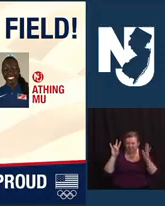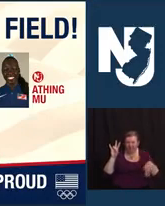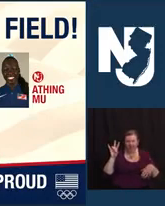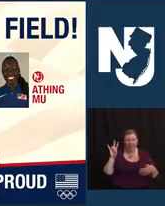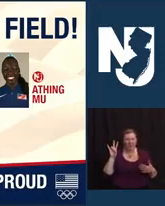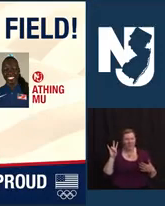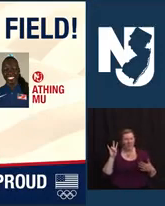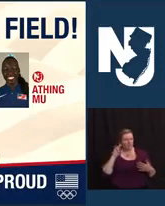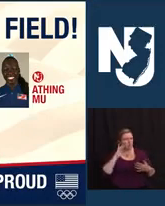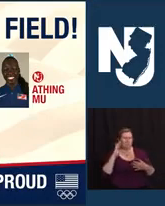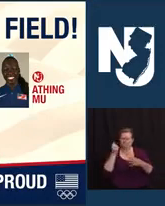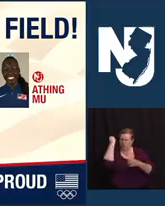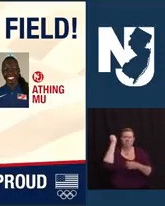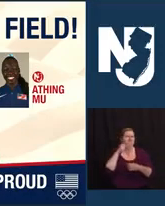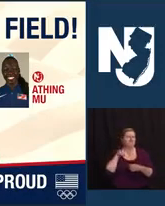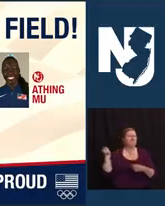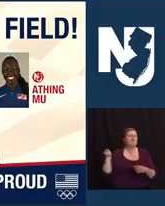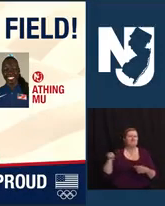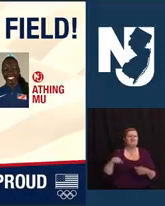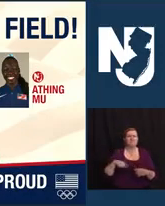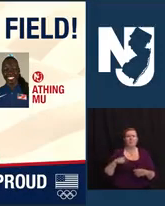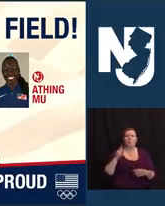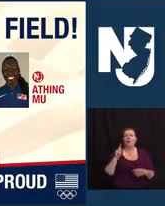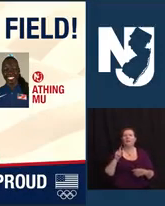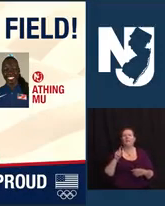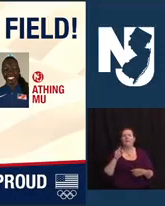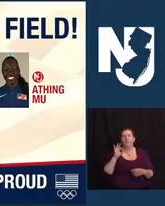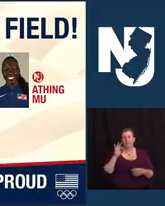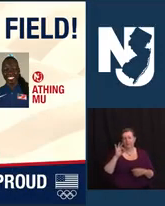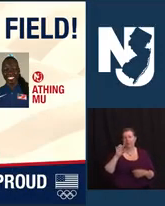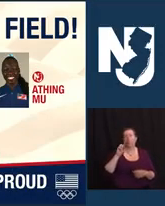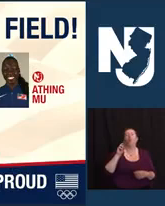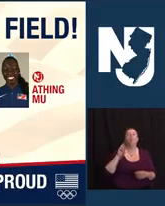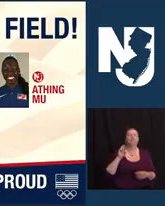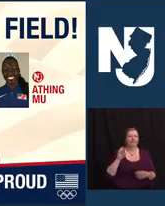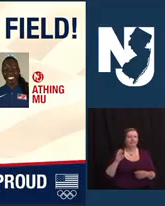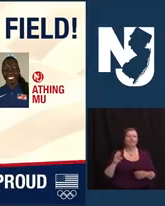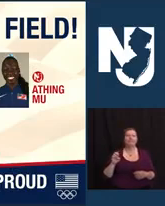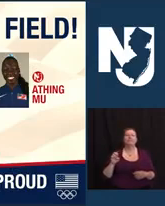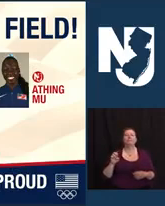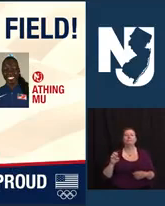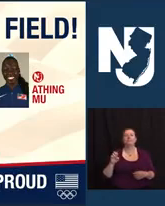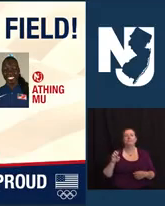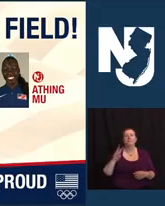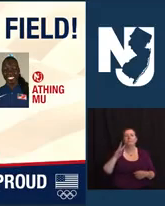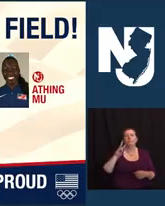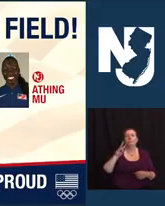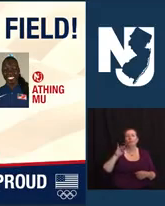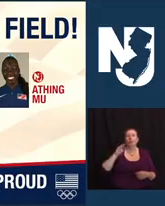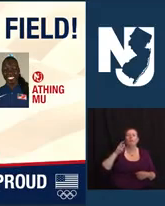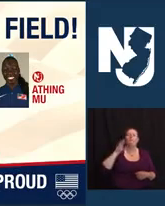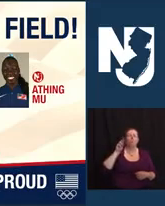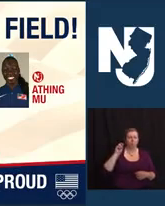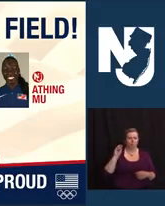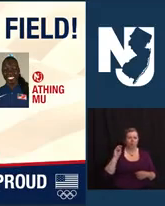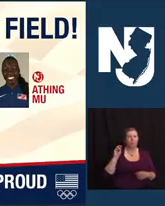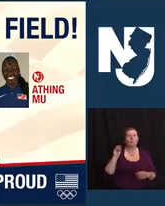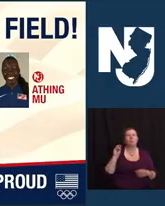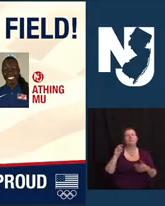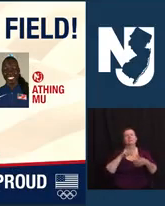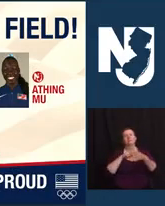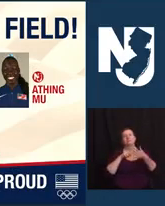are Florence's Curtis Thompson, Willingboro's English Gardner, Keturah Orji, a native of Mount